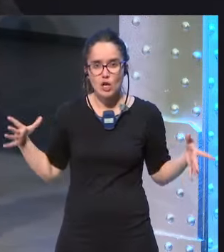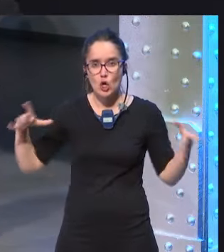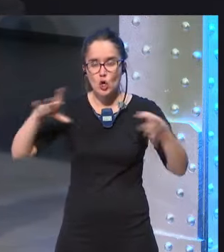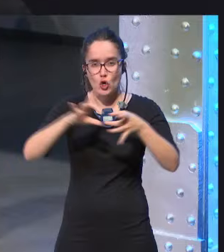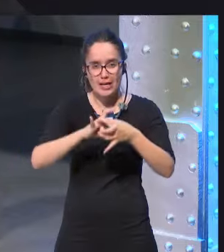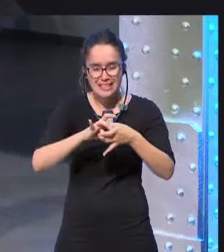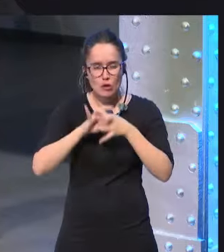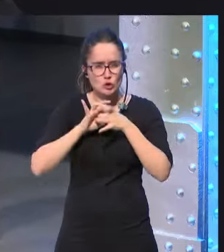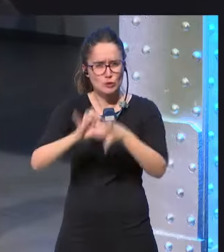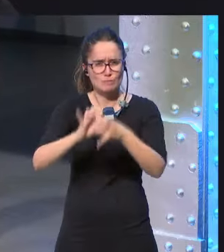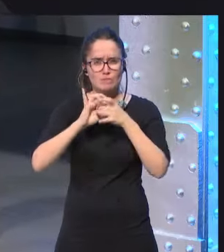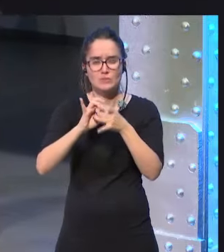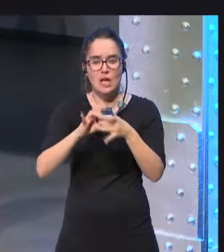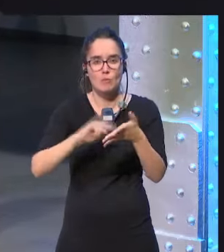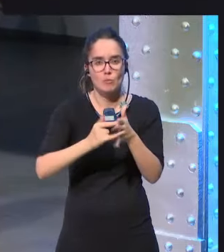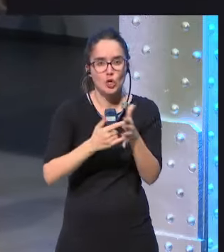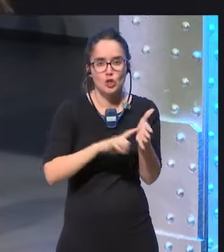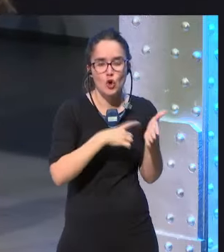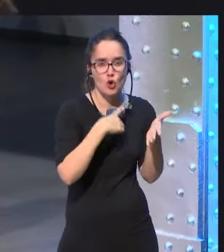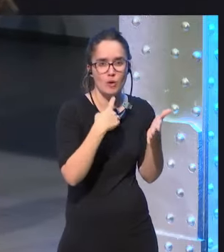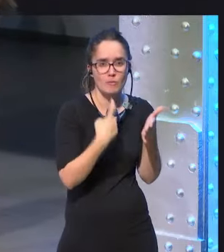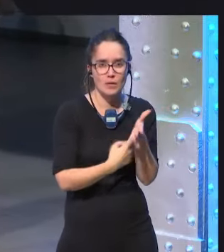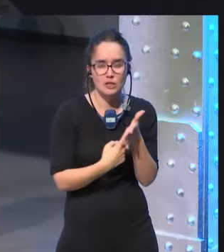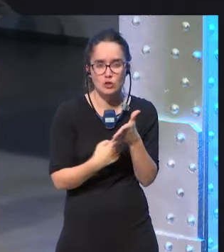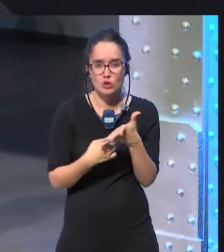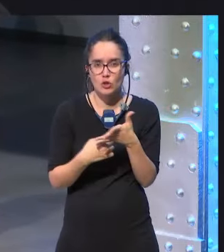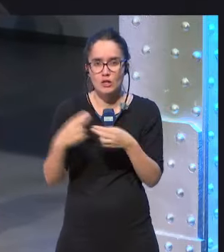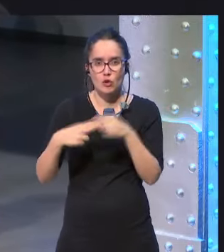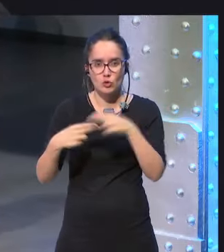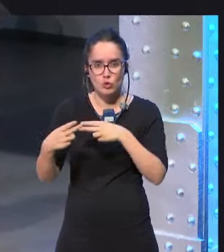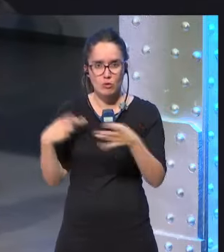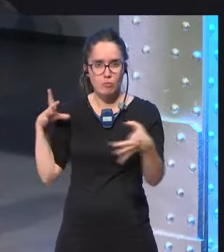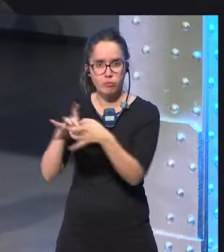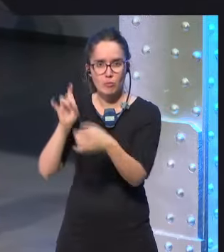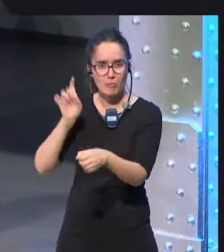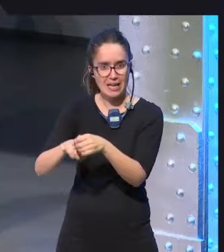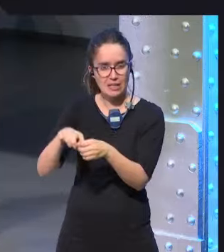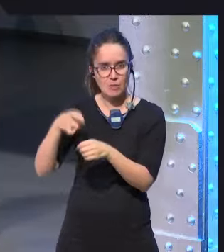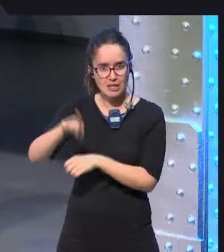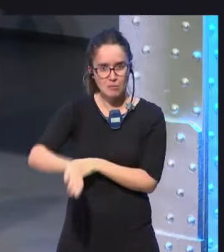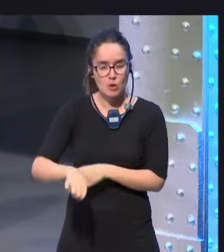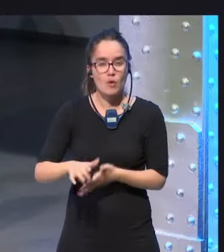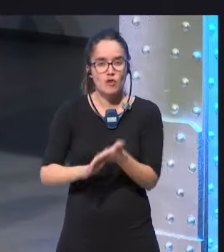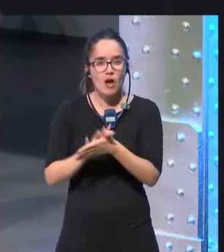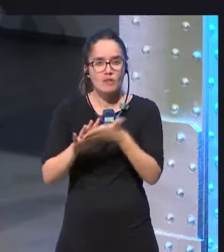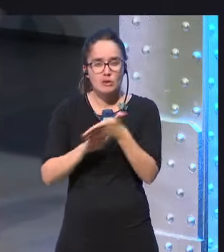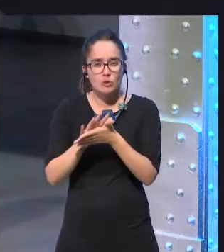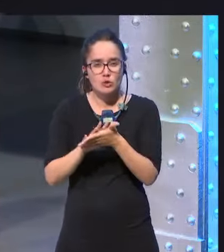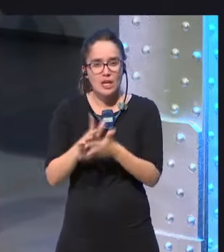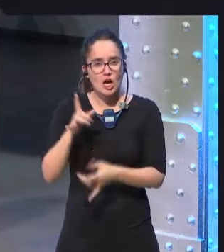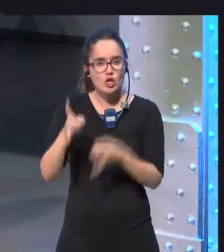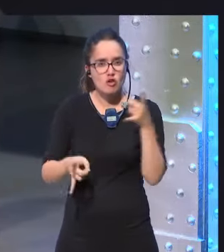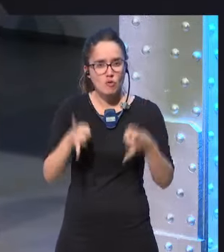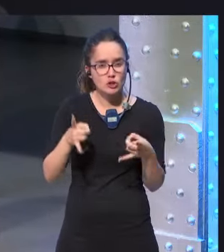Now, the elephant in the room always when we talk about robots, of course, is the loss of jobs. This is something